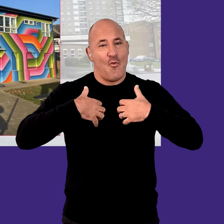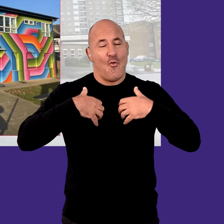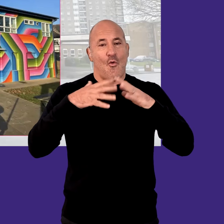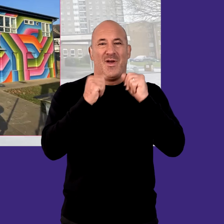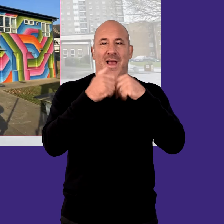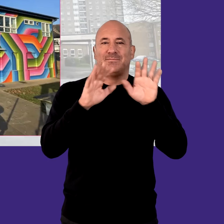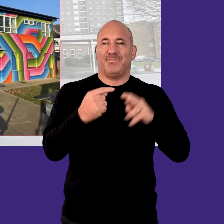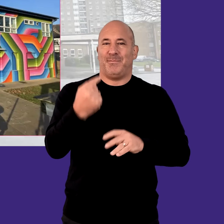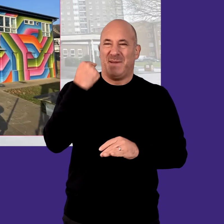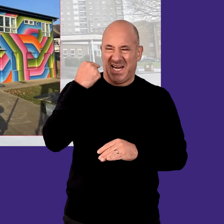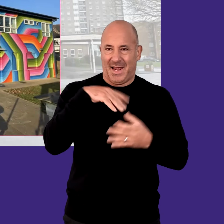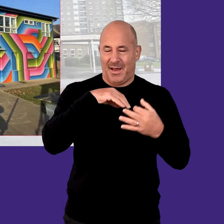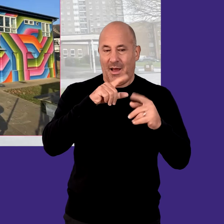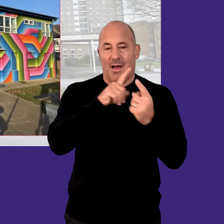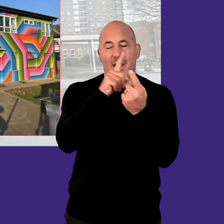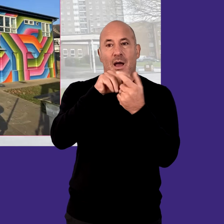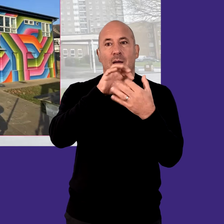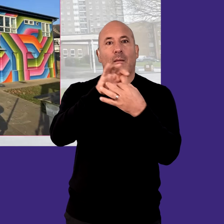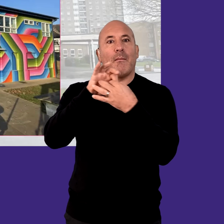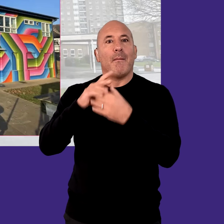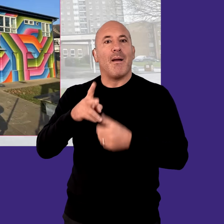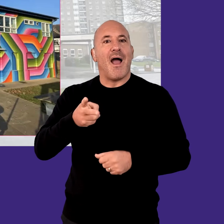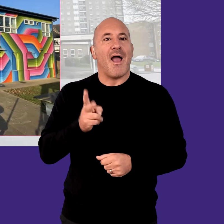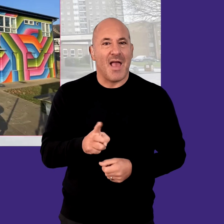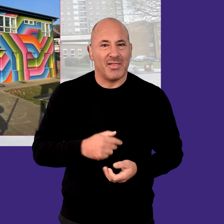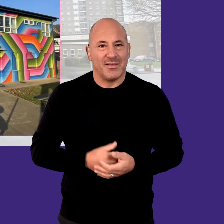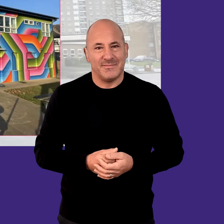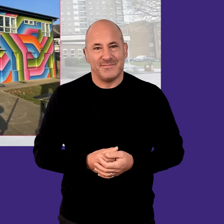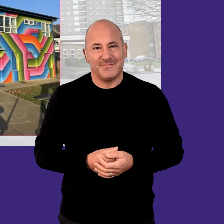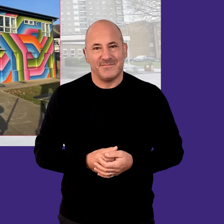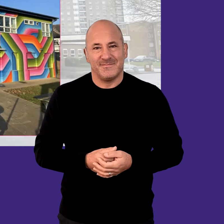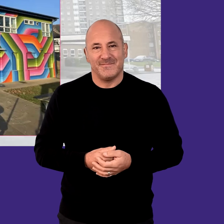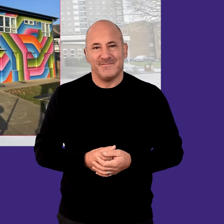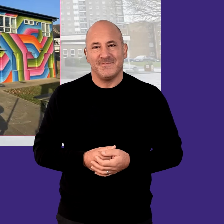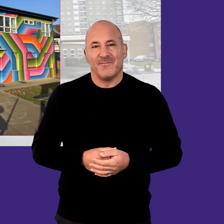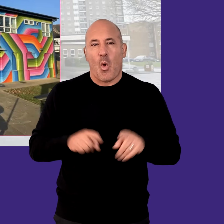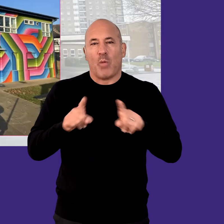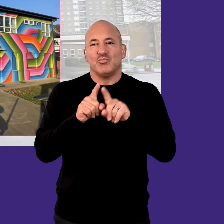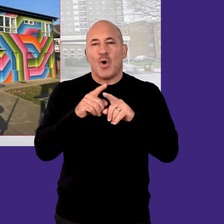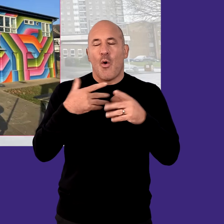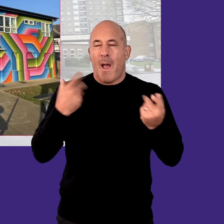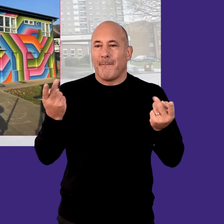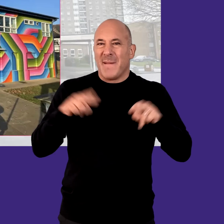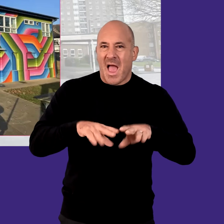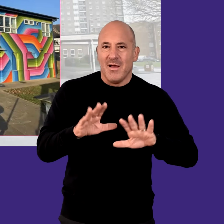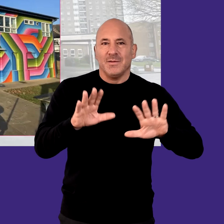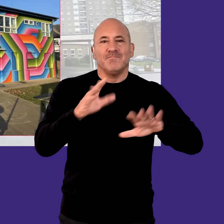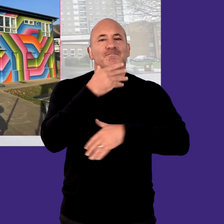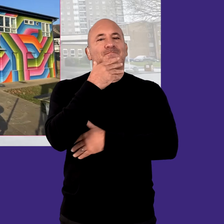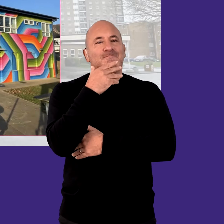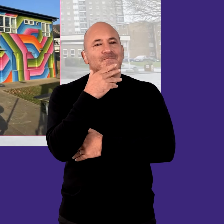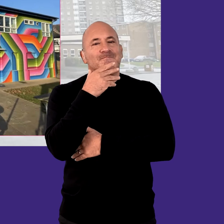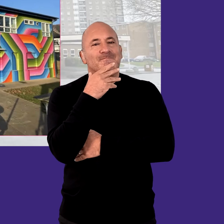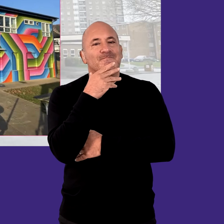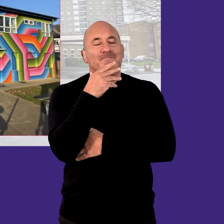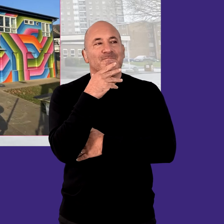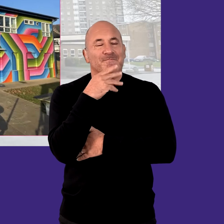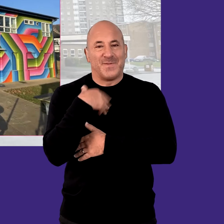us. And I'm really looking forward to Saturday to make those links again. They've sort of brought that to us